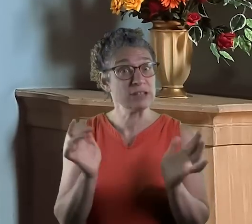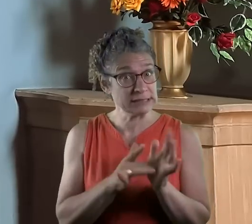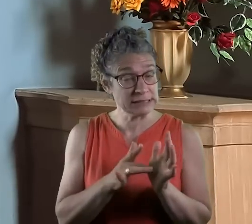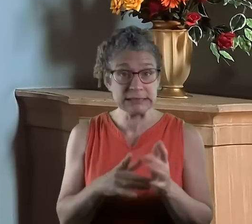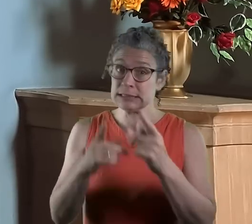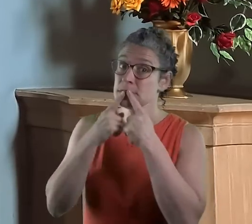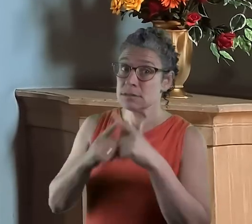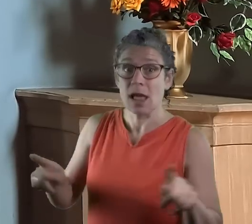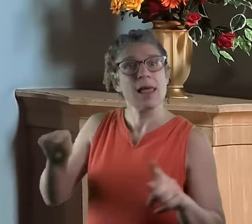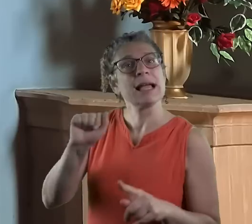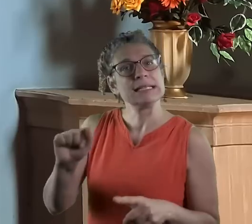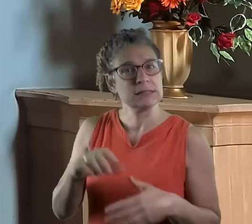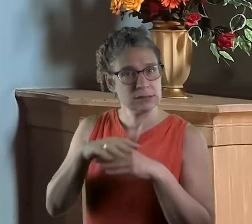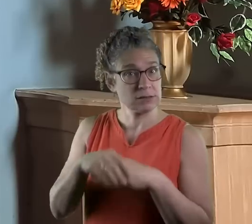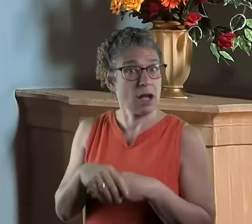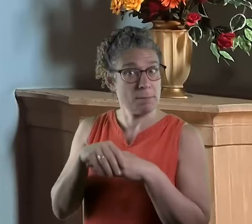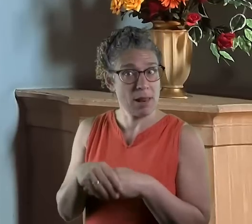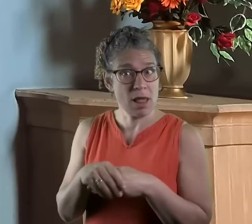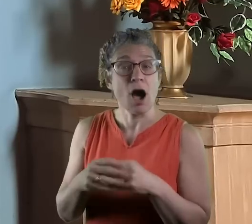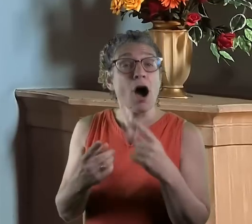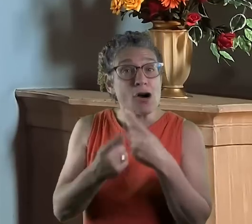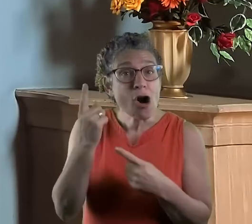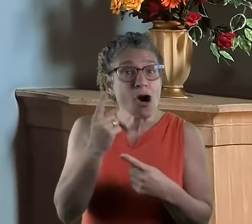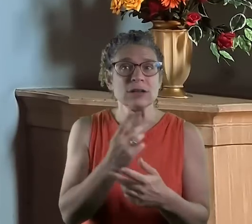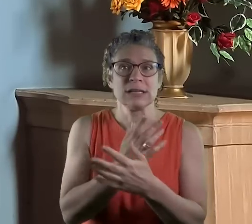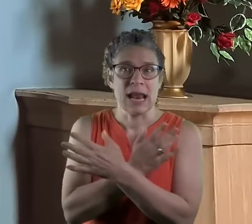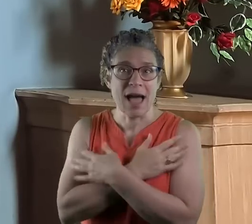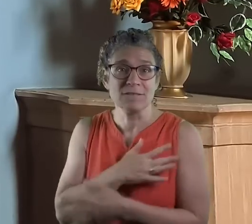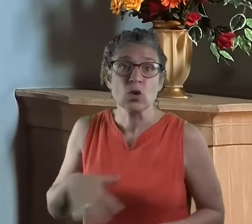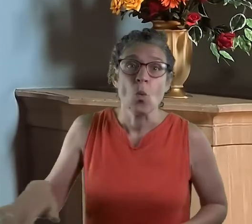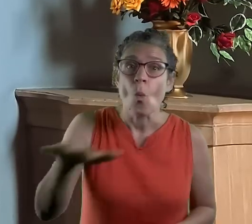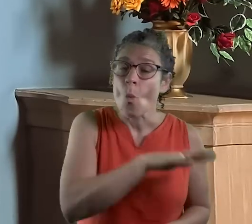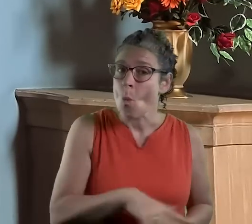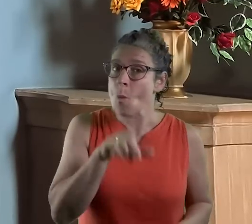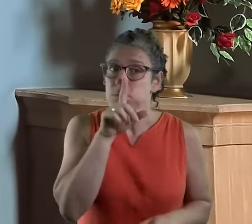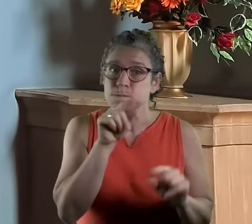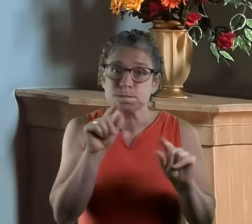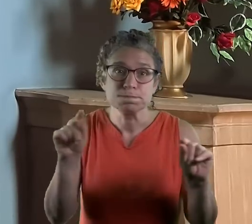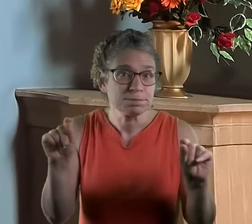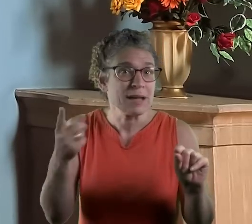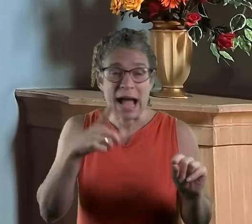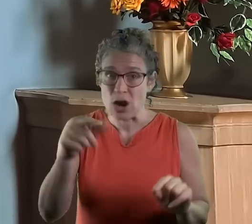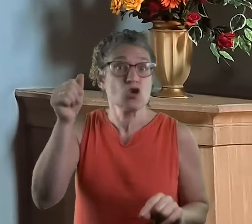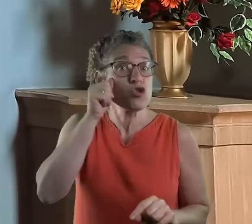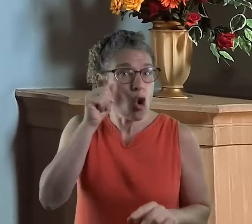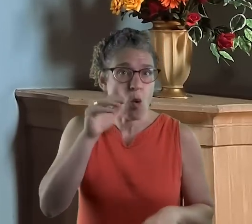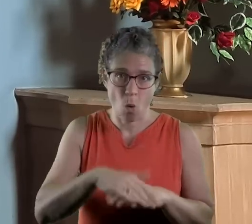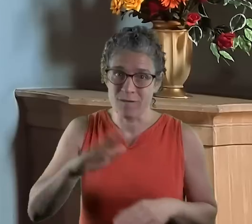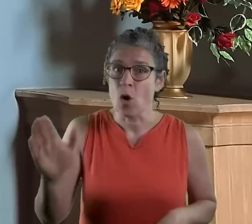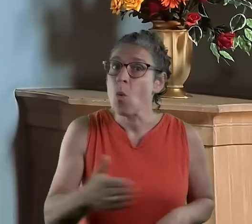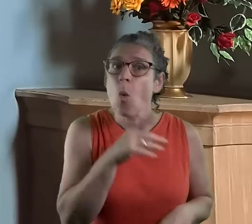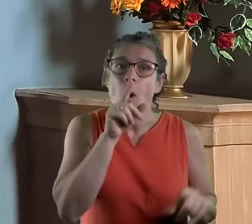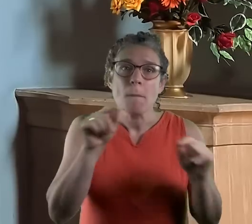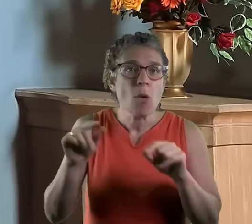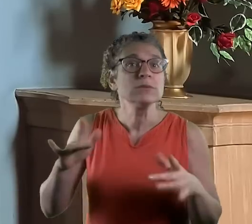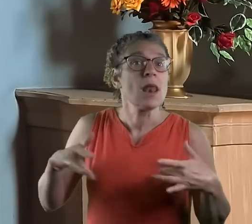Jesus is, of course, telling his disciples here that God loves every sparrow and knows about the life and death of every